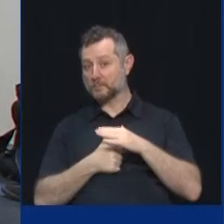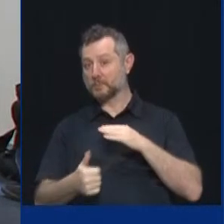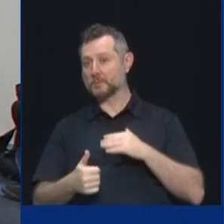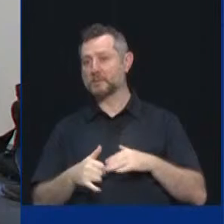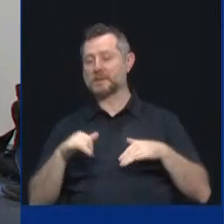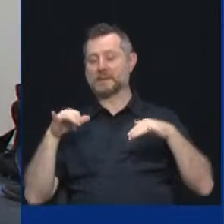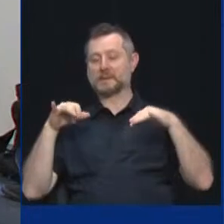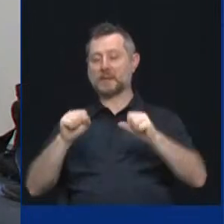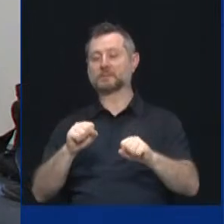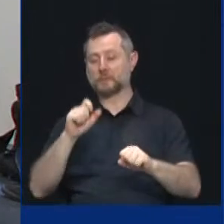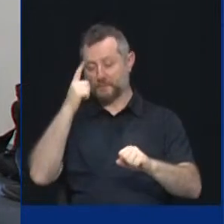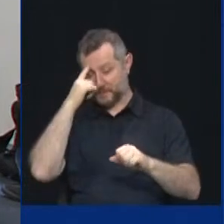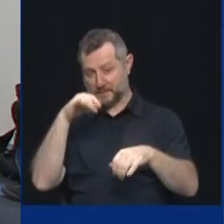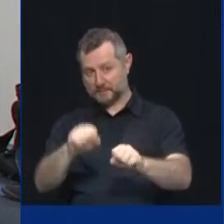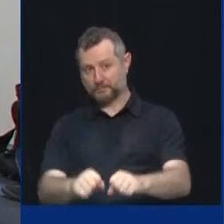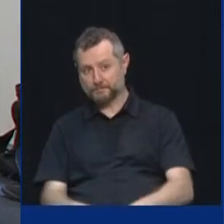Yes.